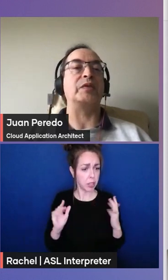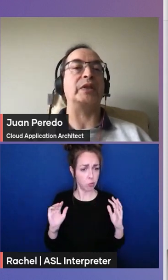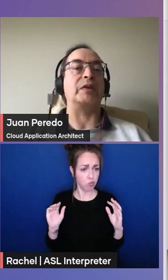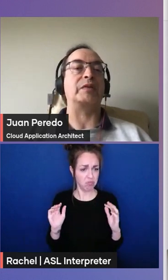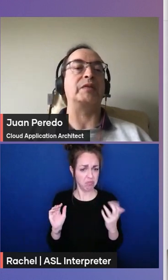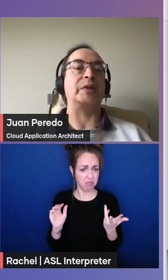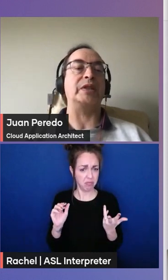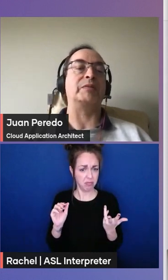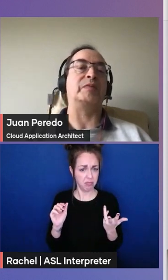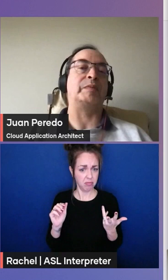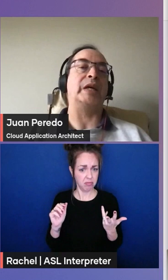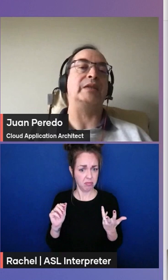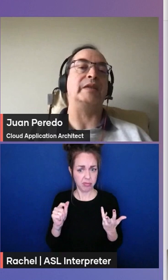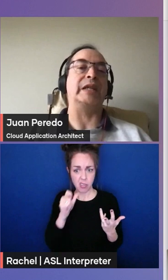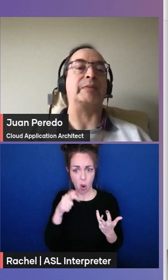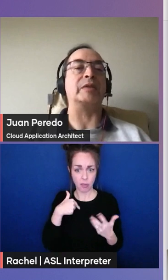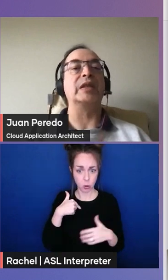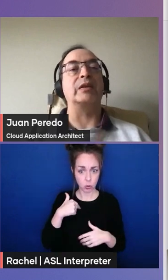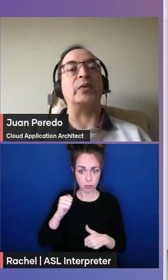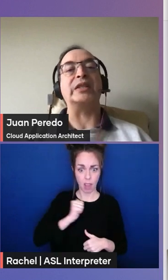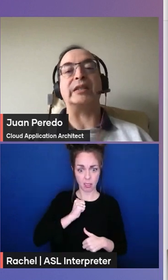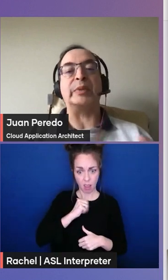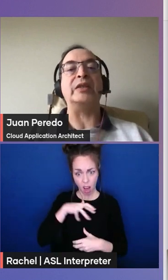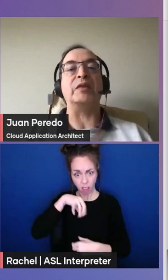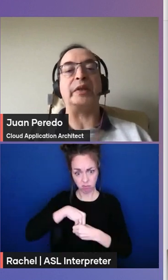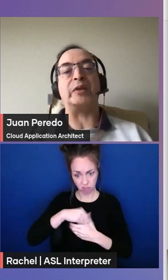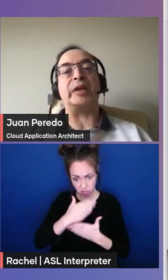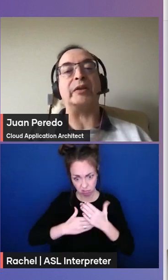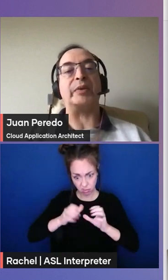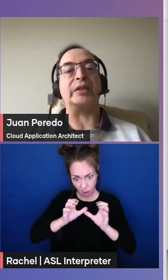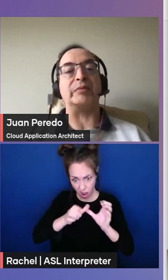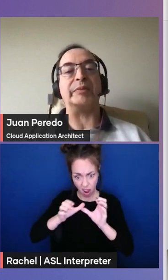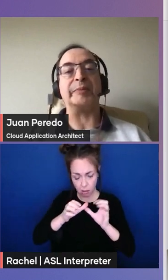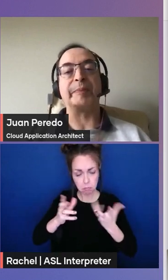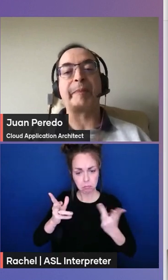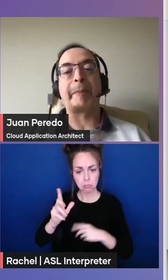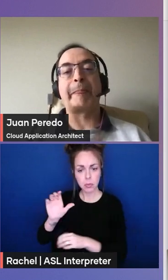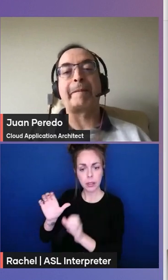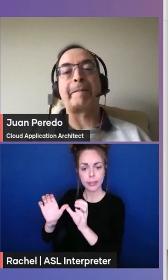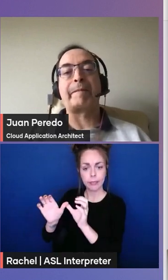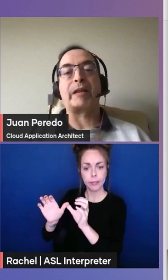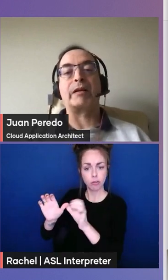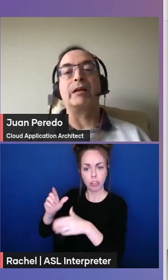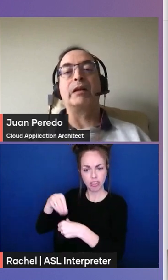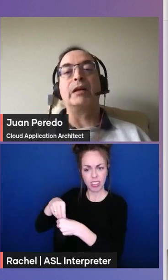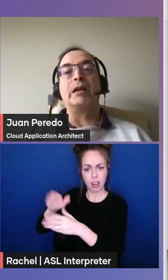to configuration by the developer once it's being configured by the operation people.